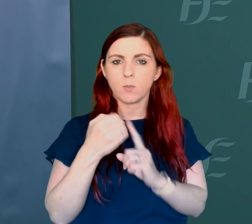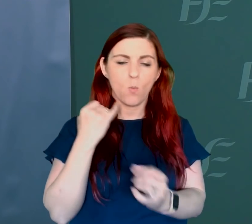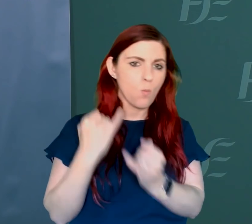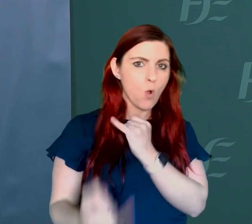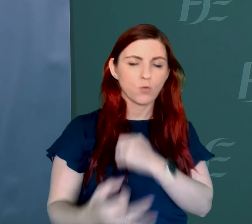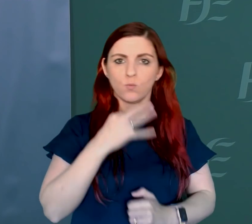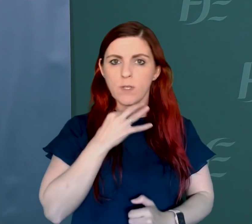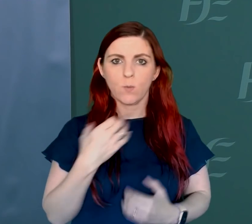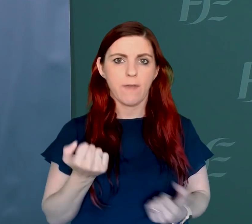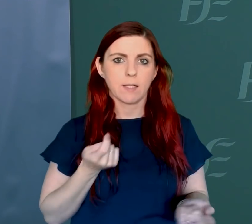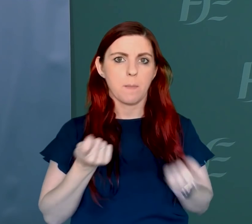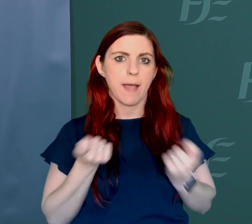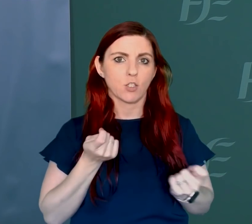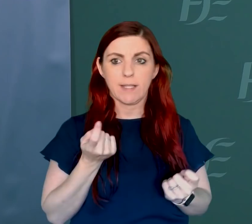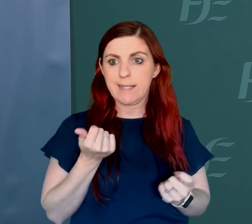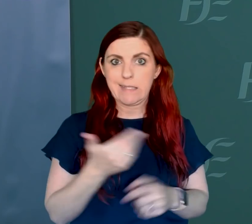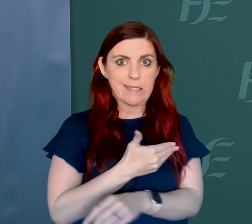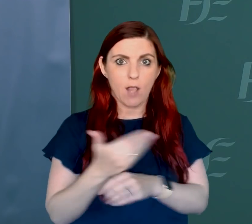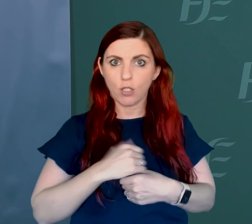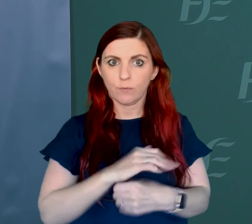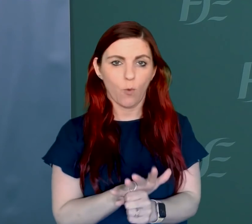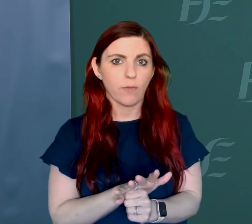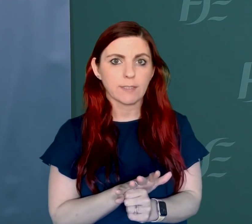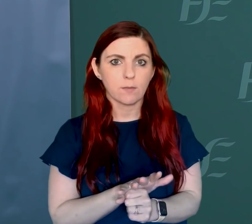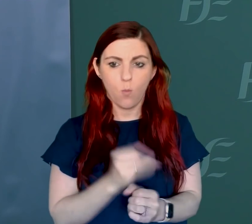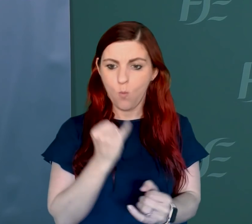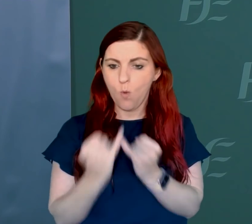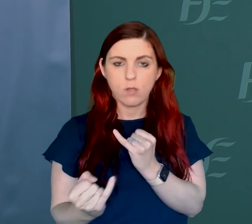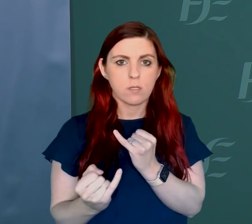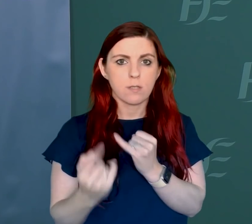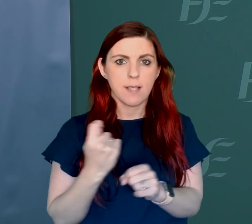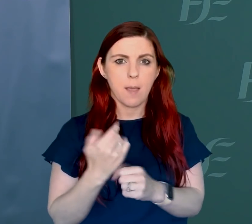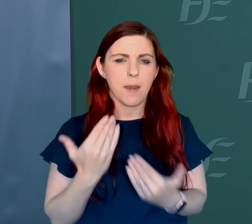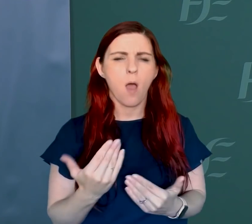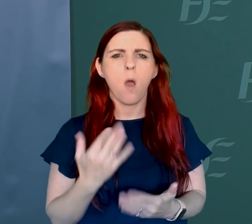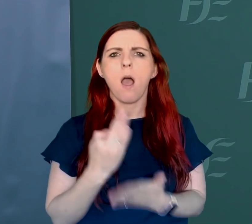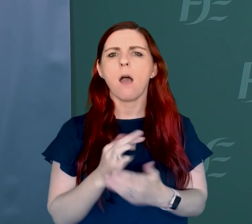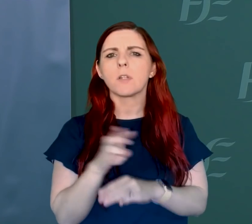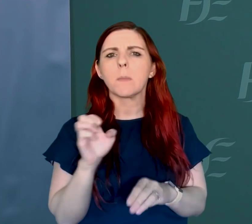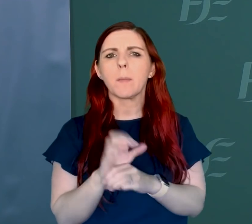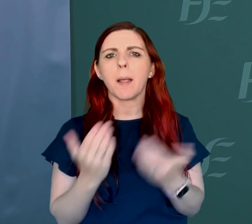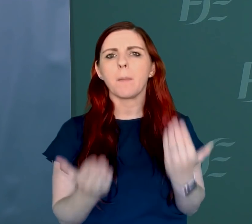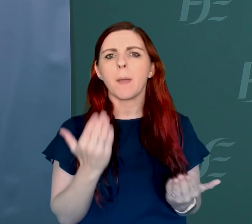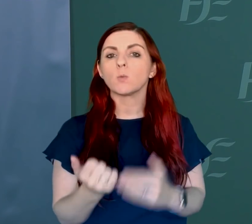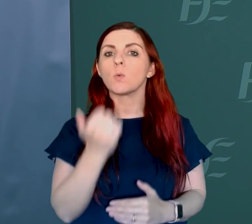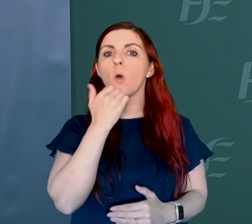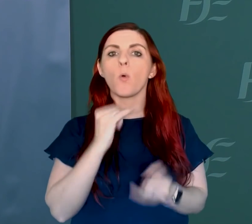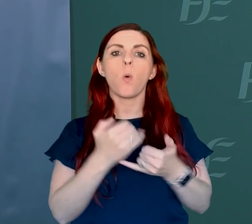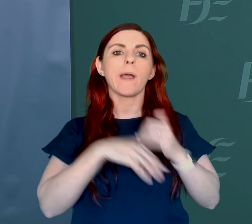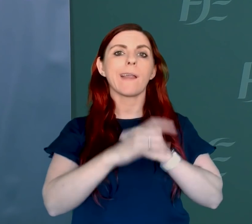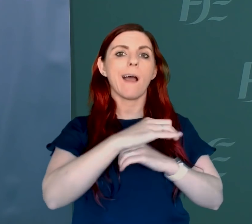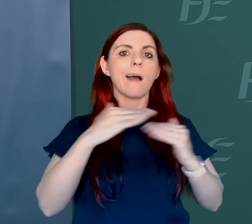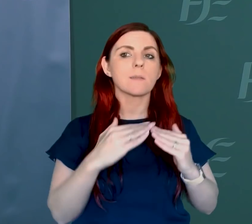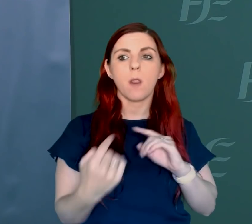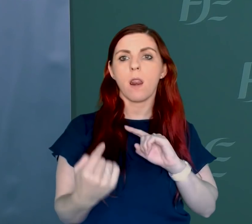had to manage since COVID landed here. I know there's often comparisons made to the numbers of hospitalisations that we